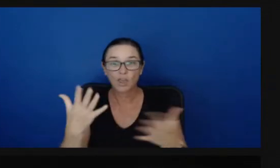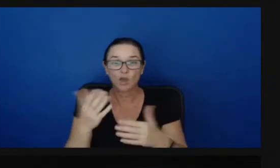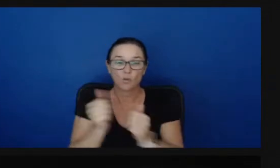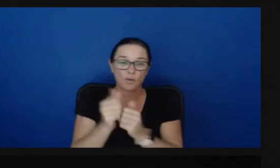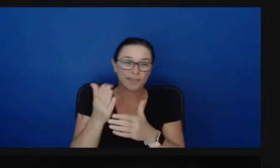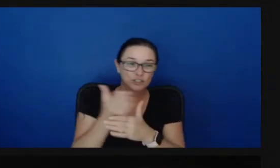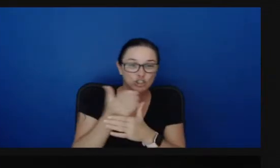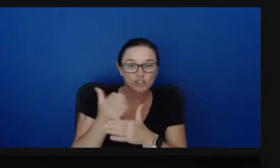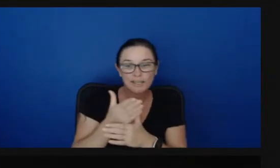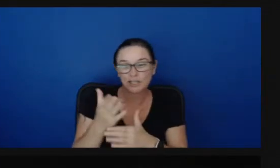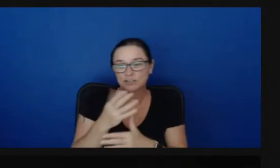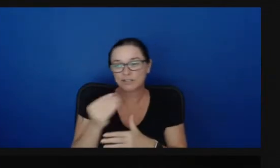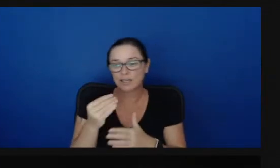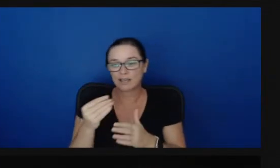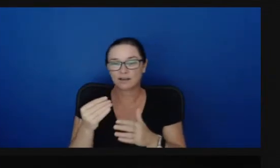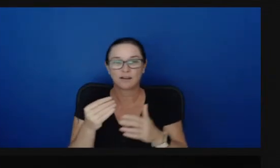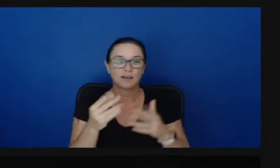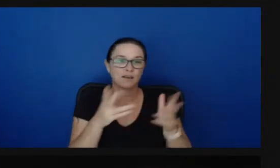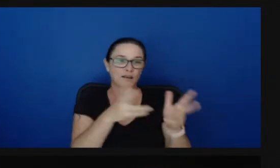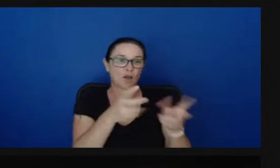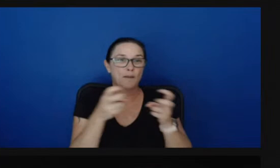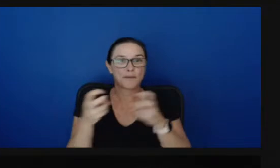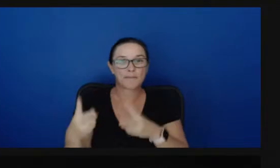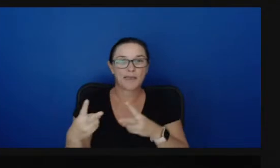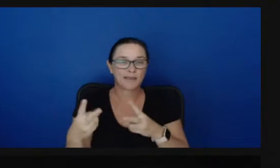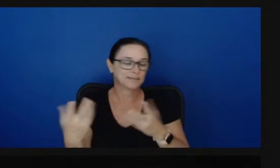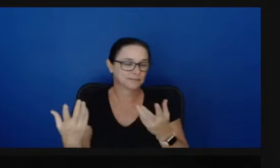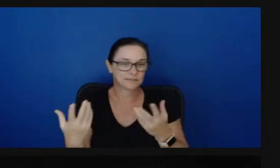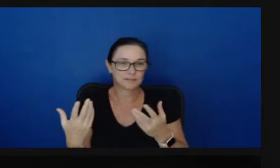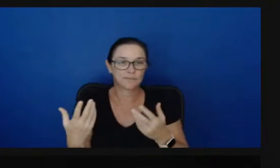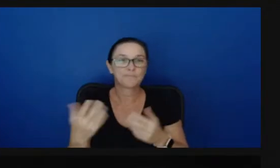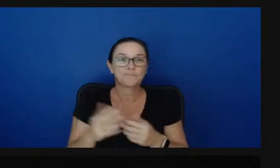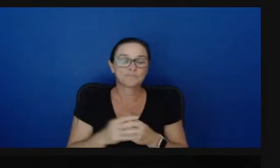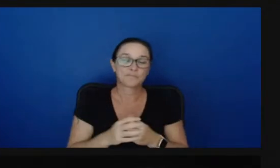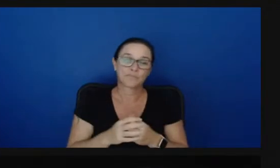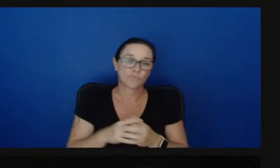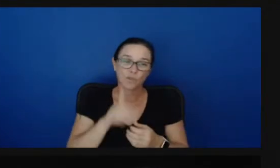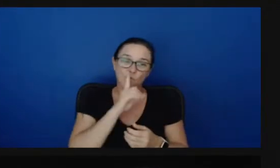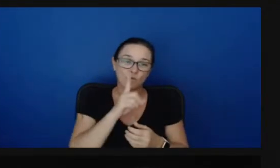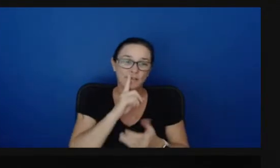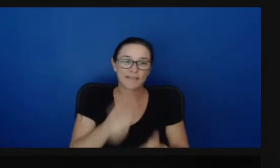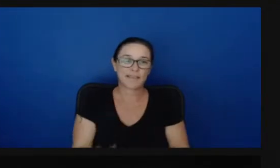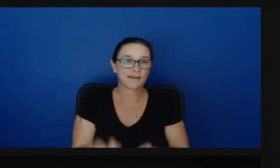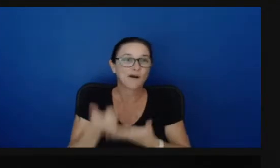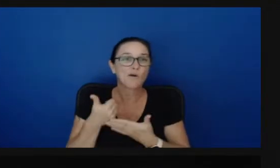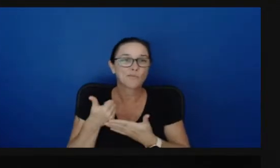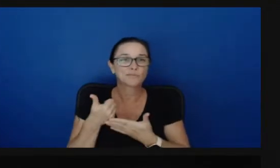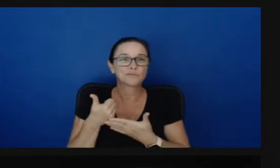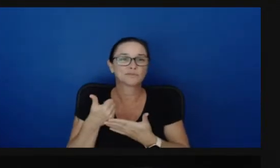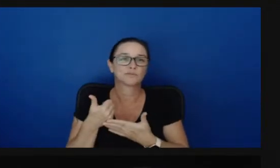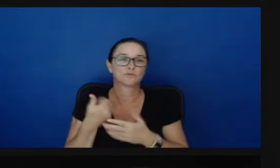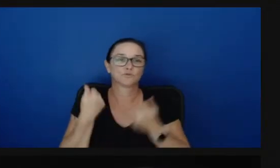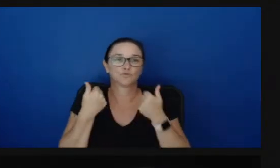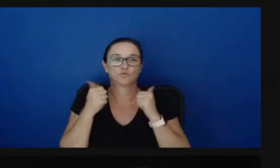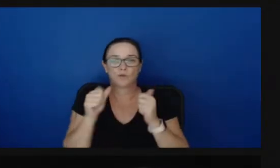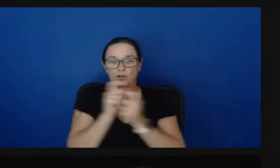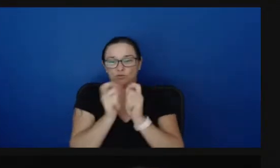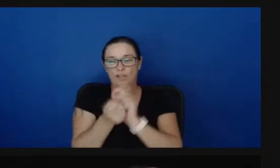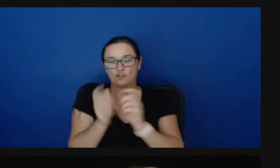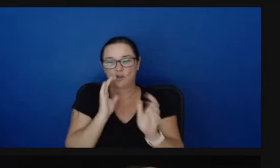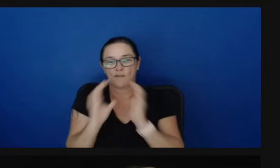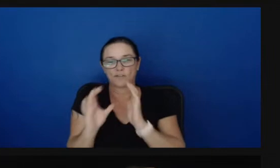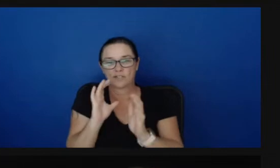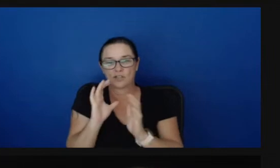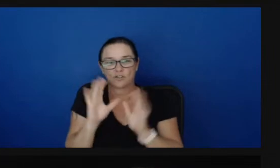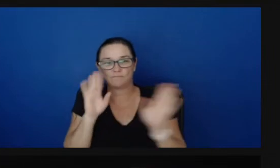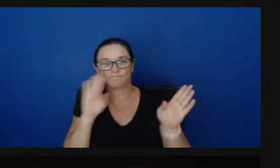putting, just copying and pasting the stuff that's even here. It really does help try and change the conversation towards a little